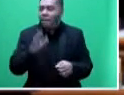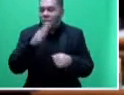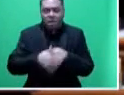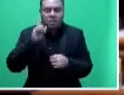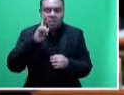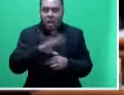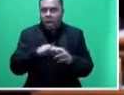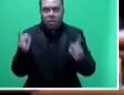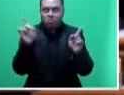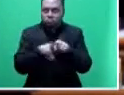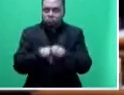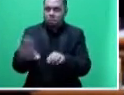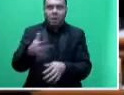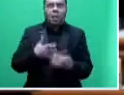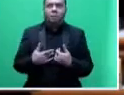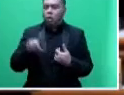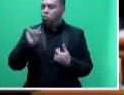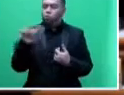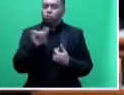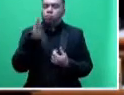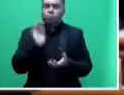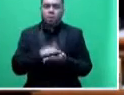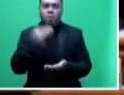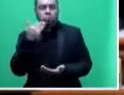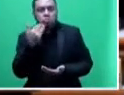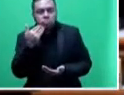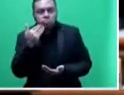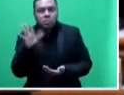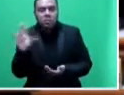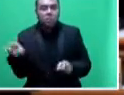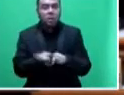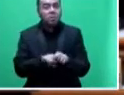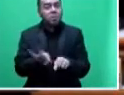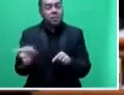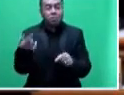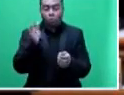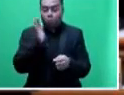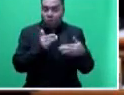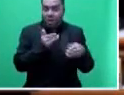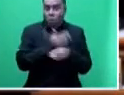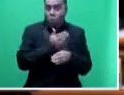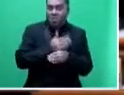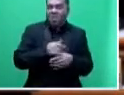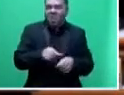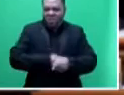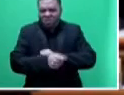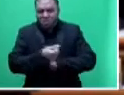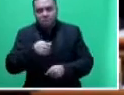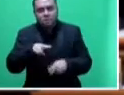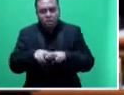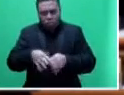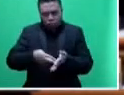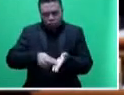anything like it in my life. They should be ashamed. Luckily for Fijians, this side of the House is working hard to ensure that Fiji